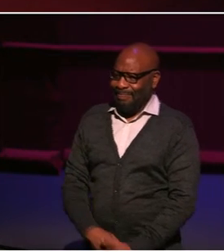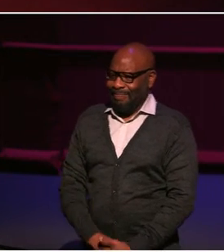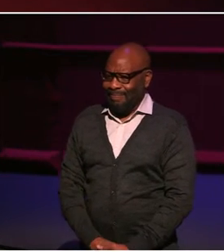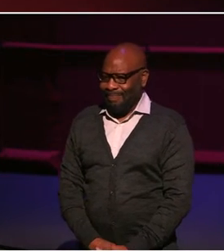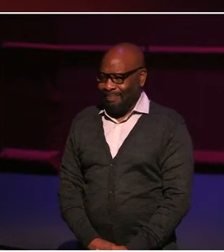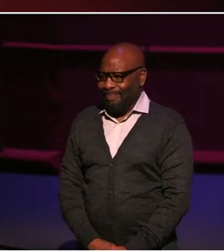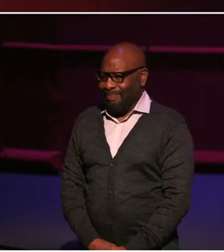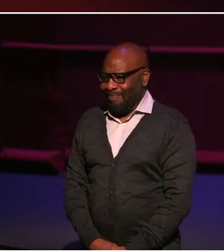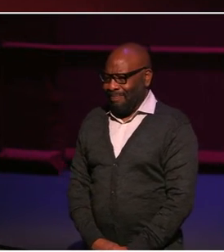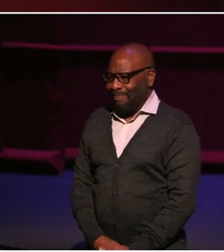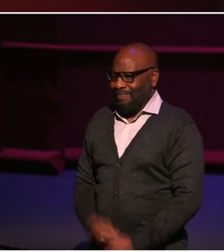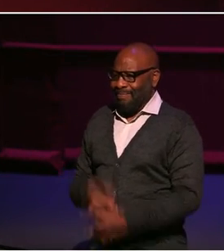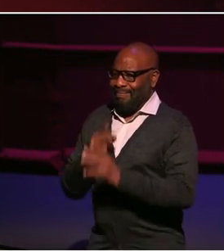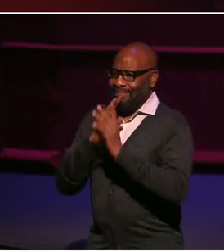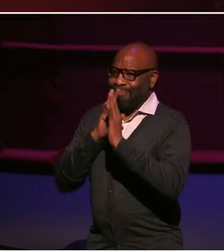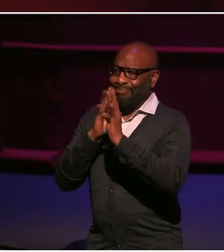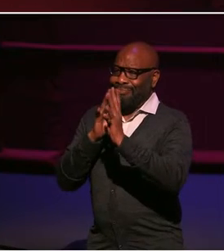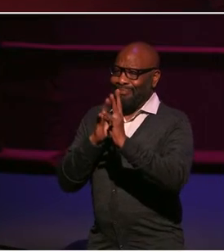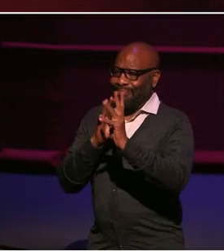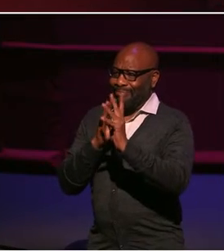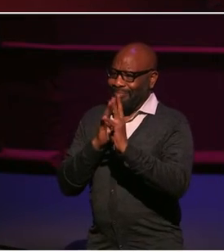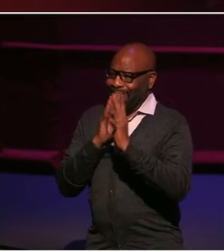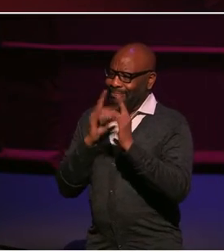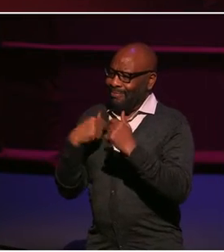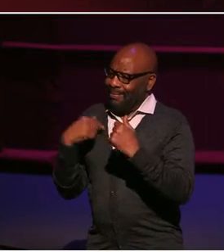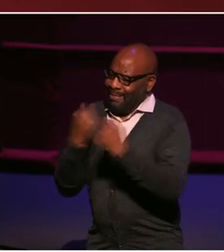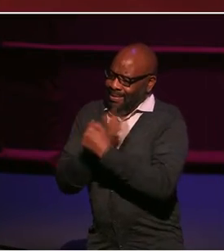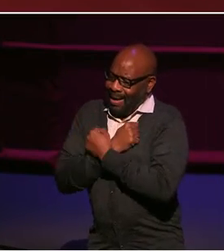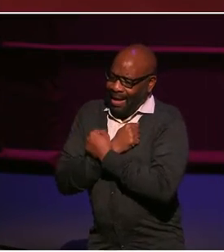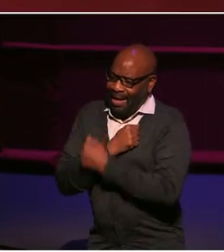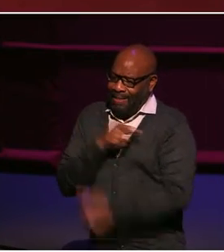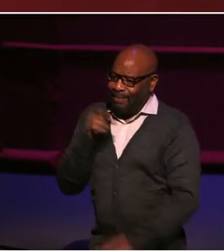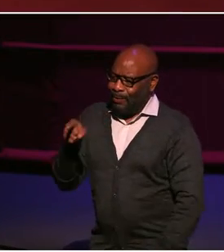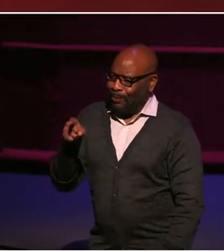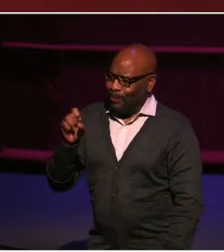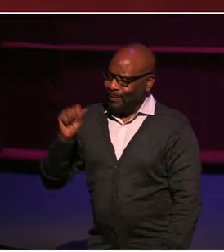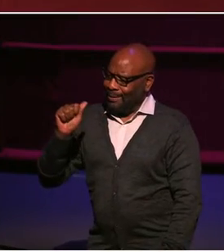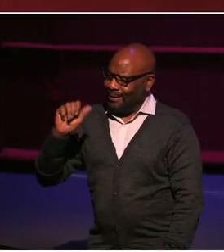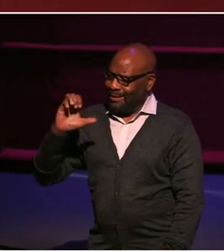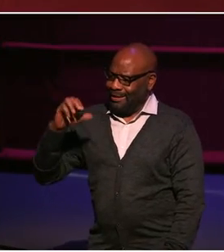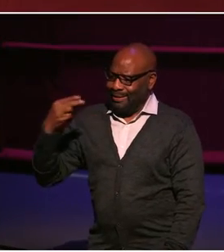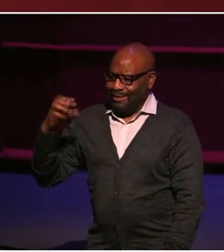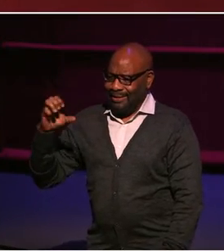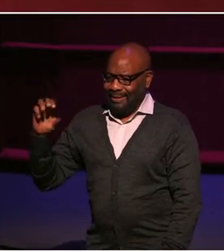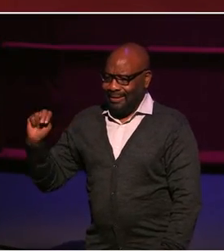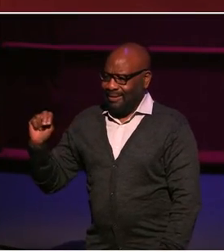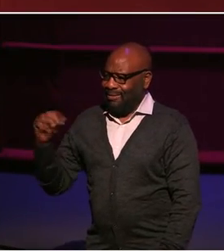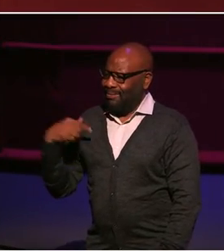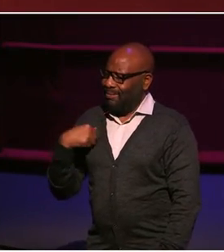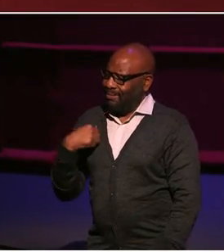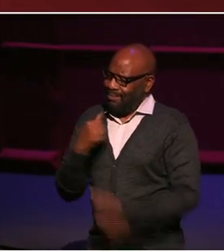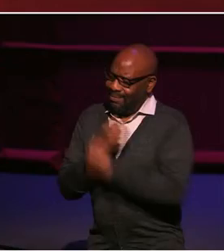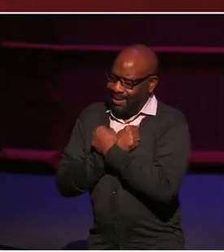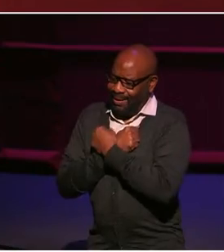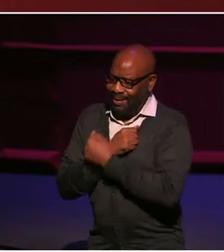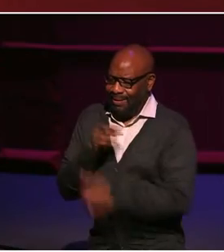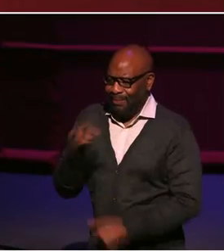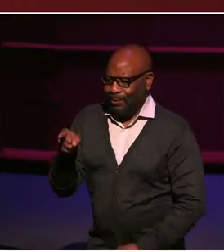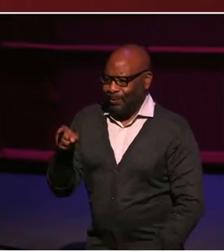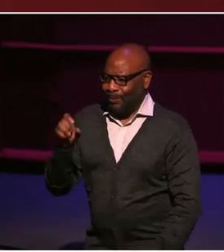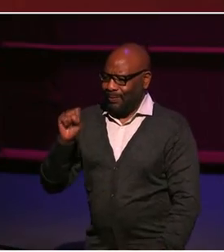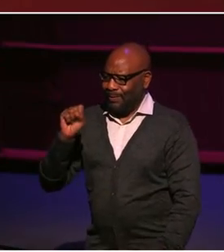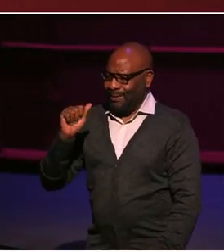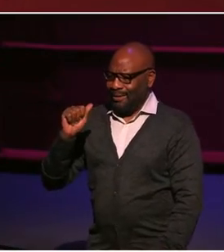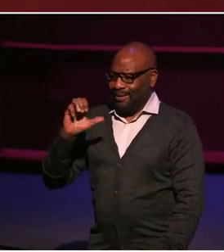Us hate your love, we love you, Sacheen. Us hate your love, we love you,